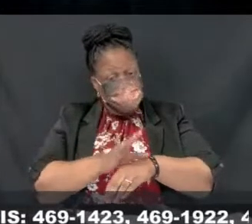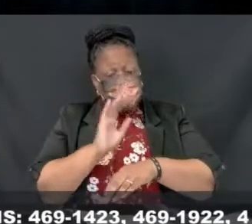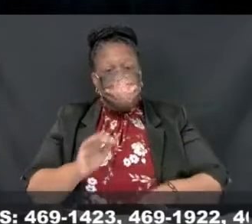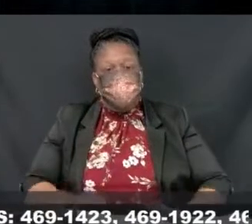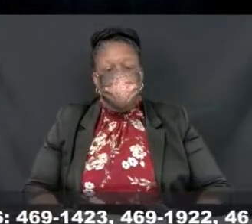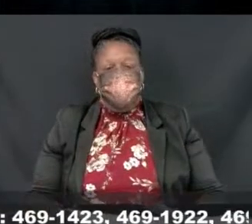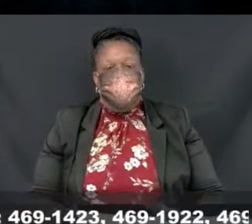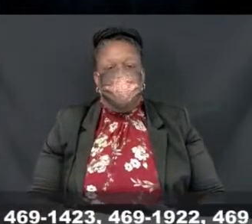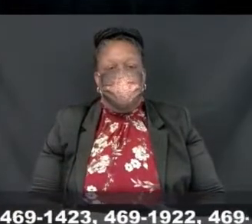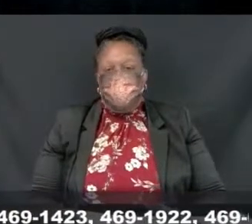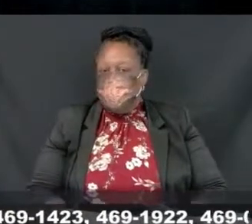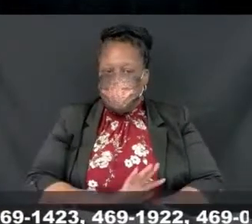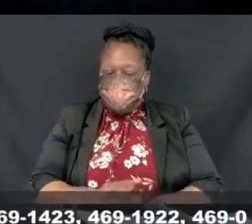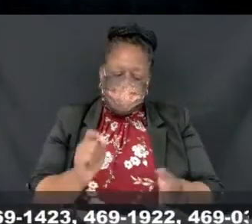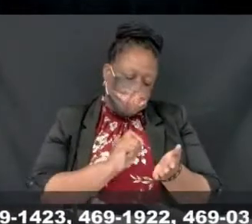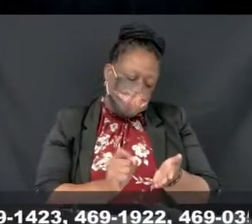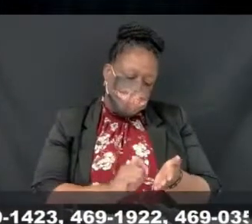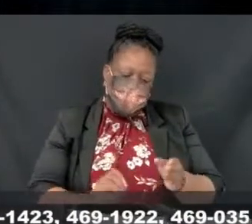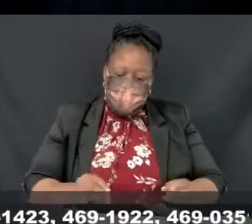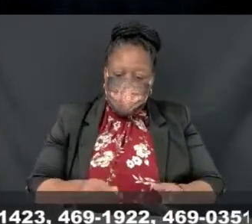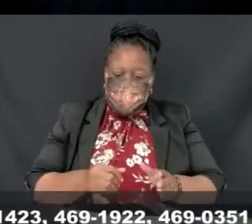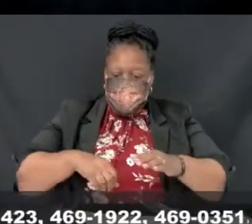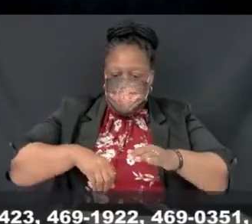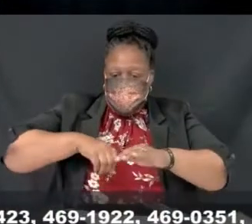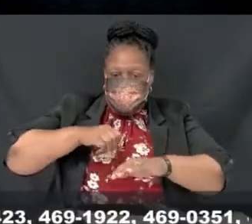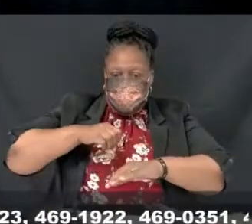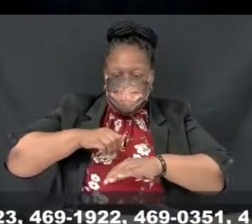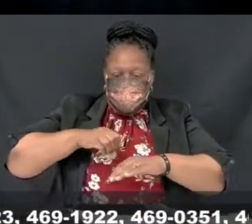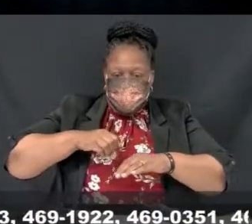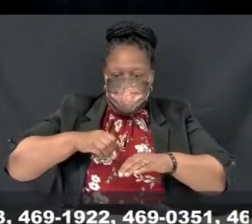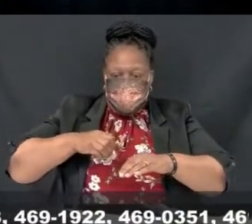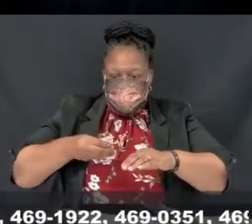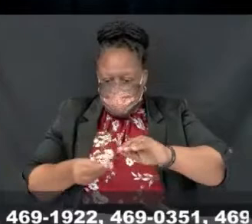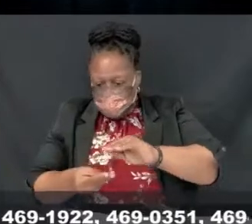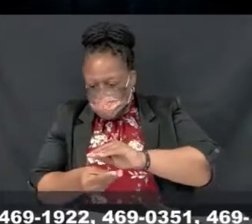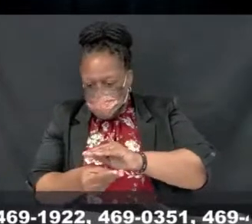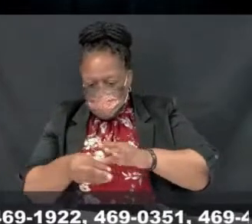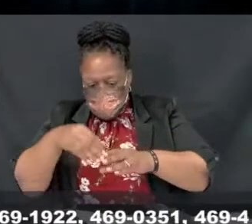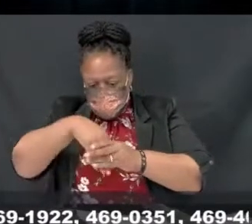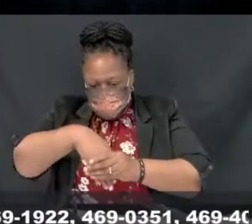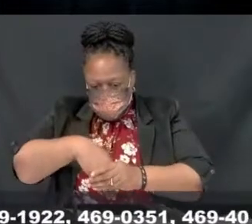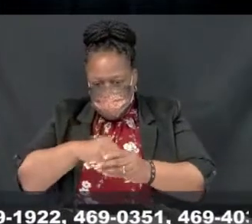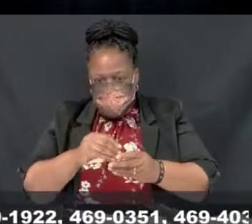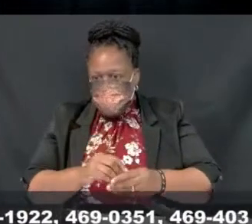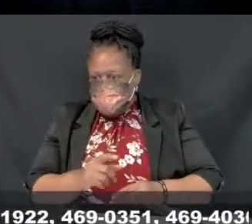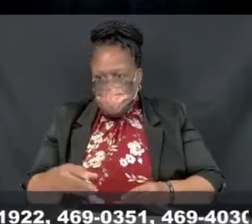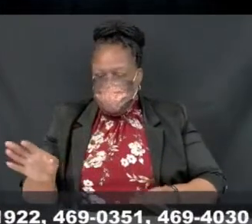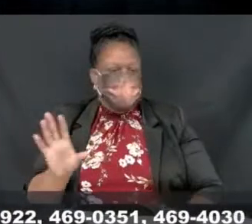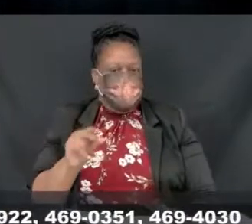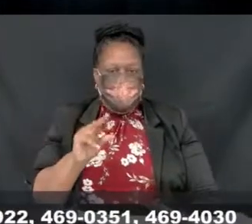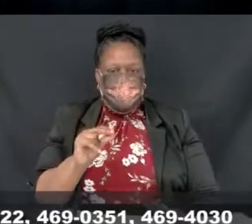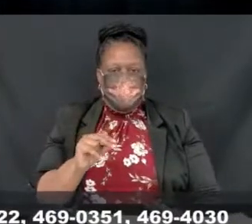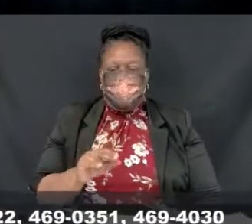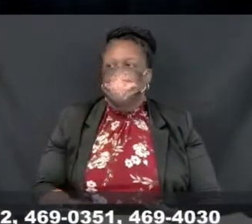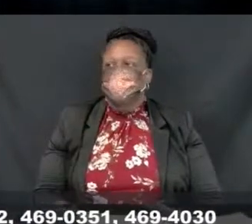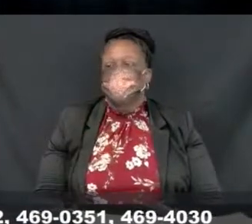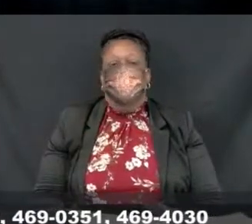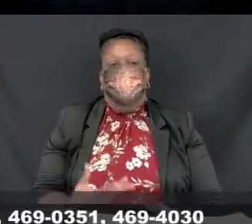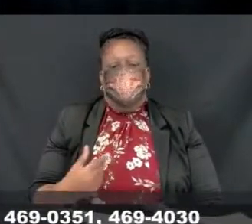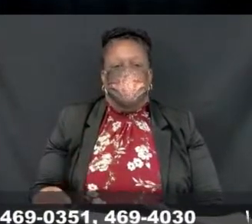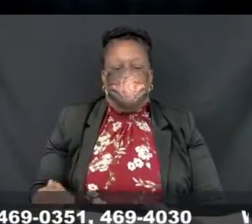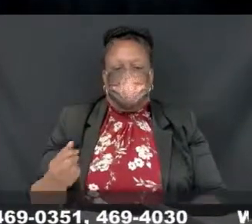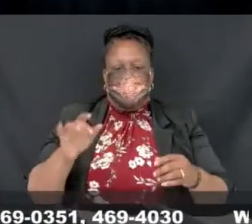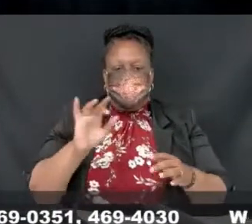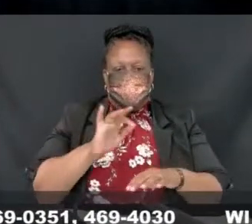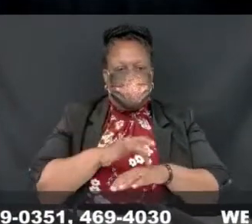is we introduced e-commerce. You realize that we said we had to go touchless. And I was in a meeting today where I